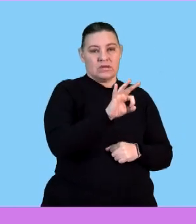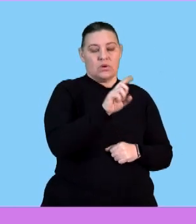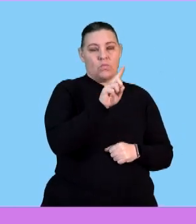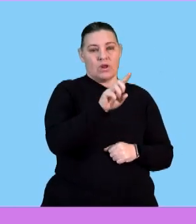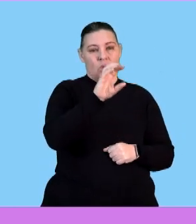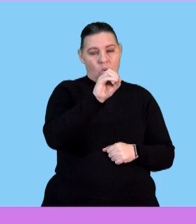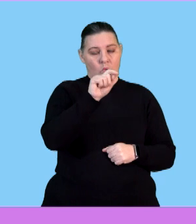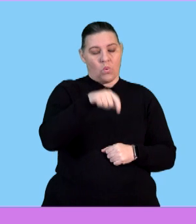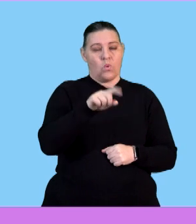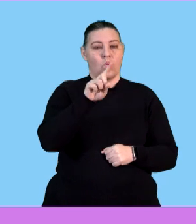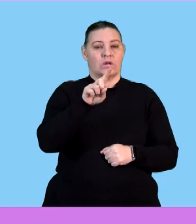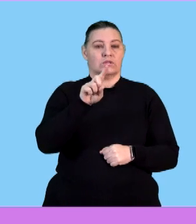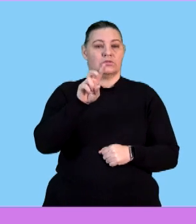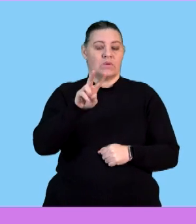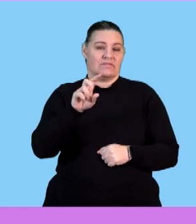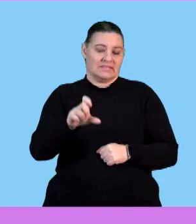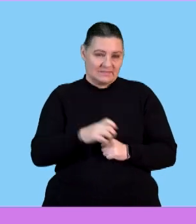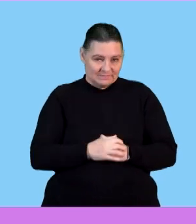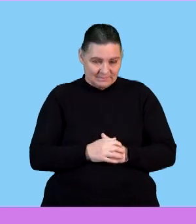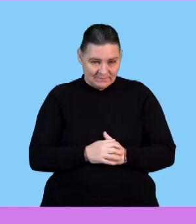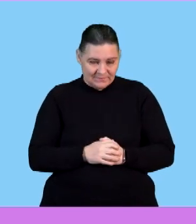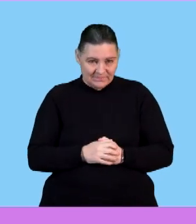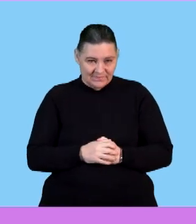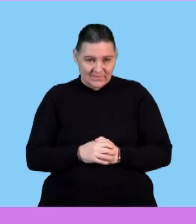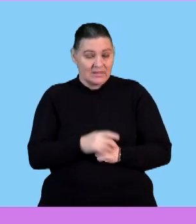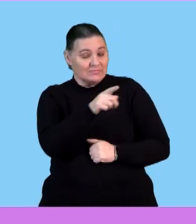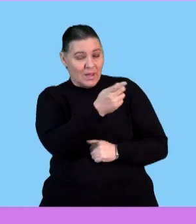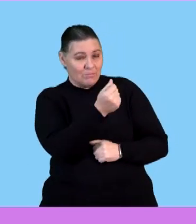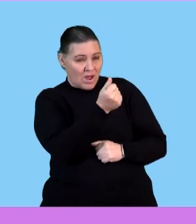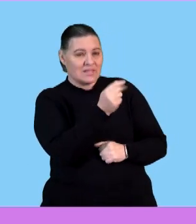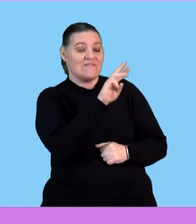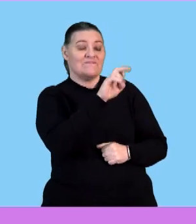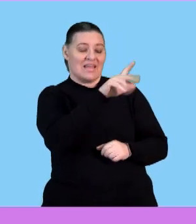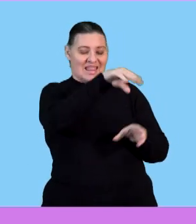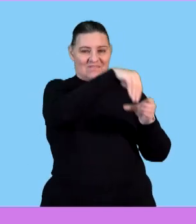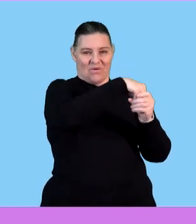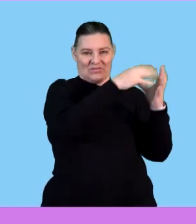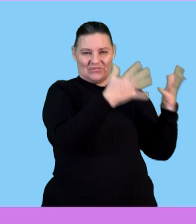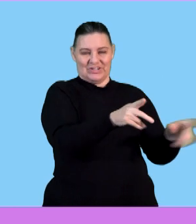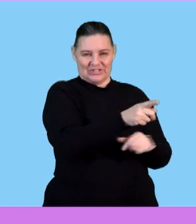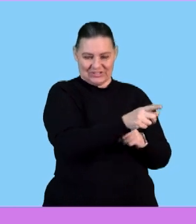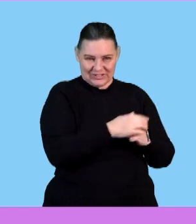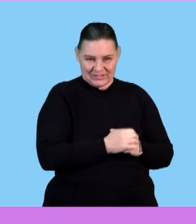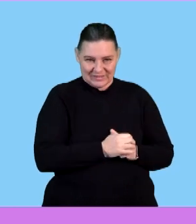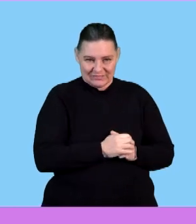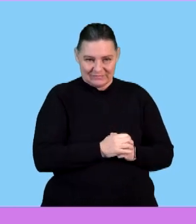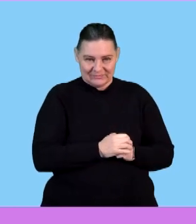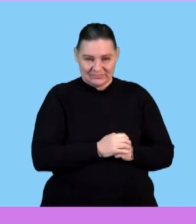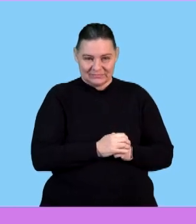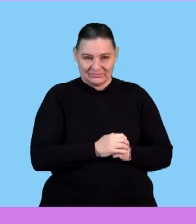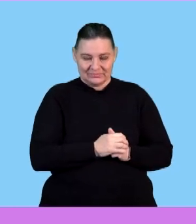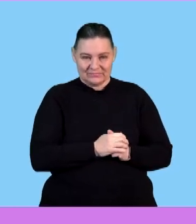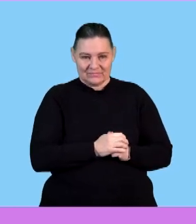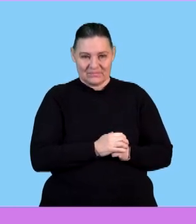10,310 Rand, 12 cents. Nice work. And this is the price including, let's try that